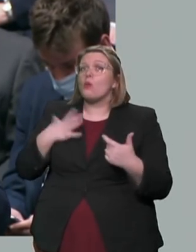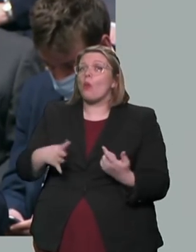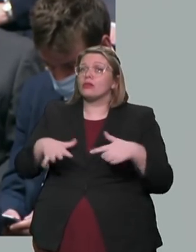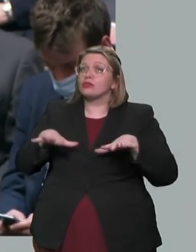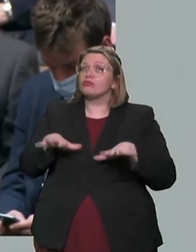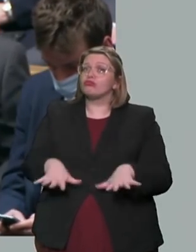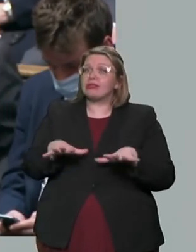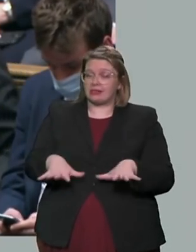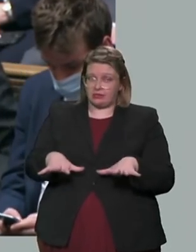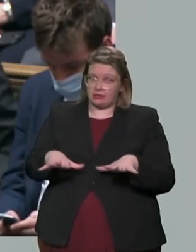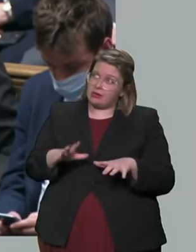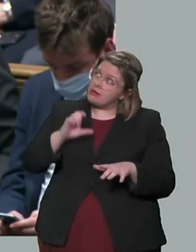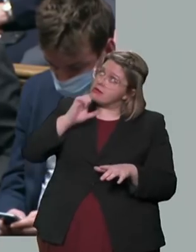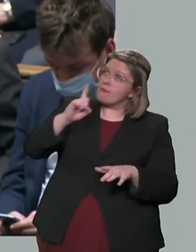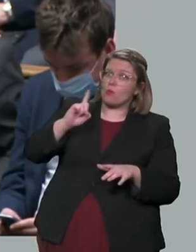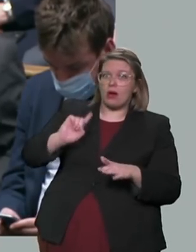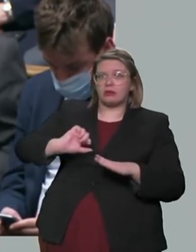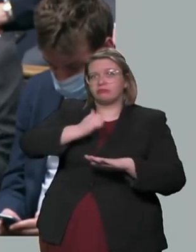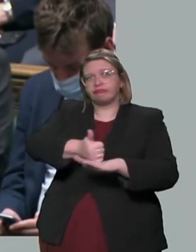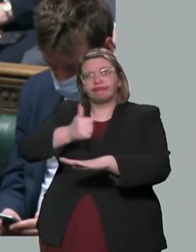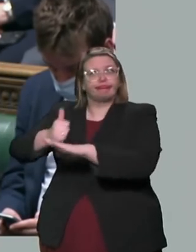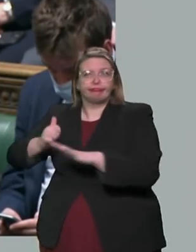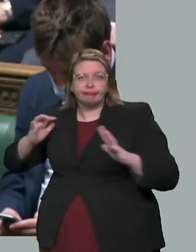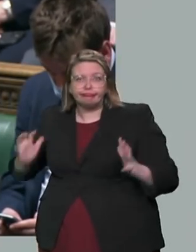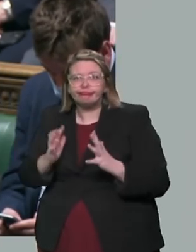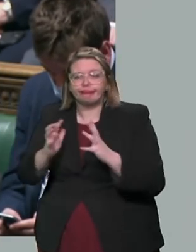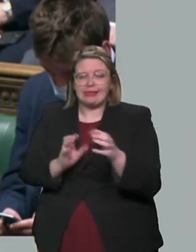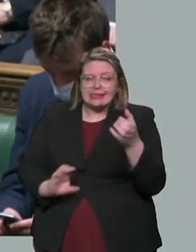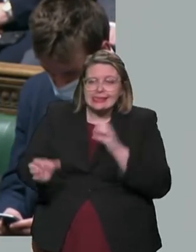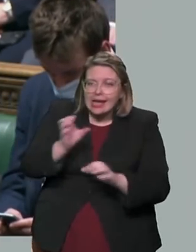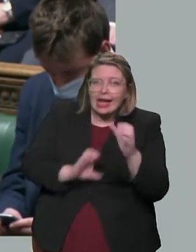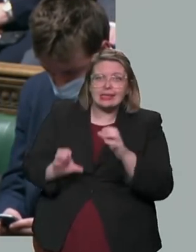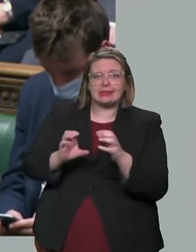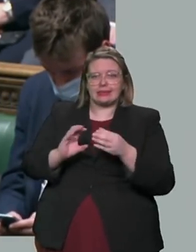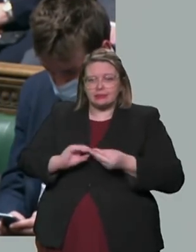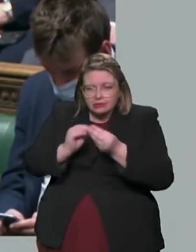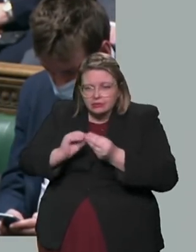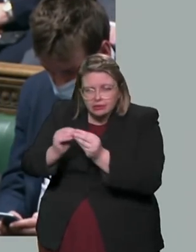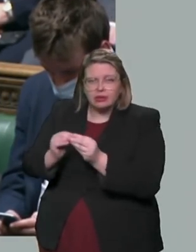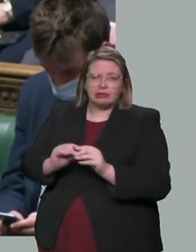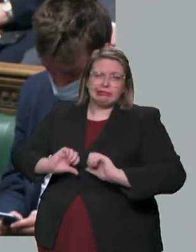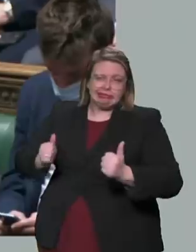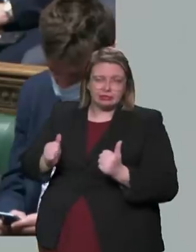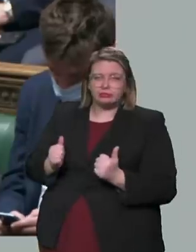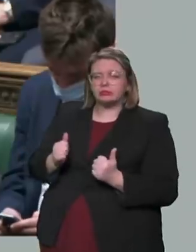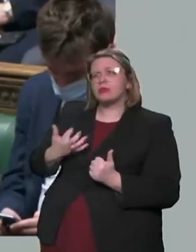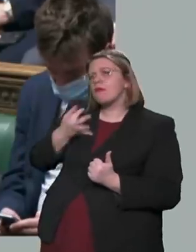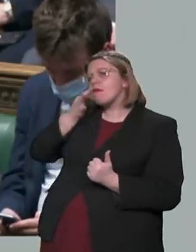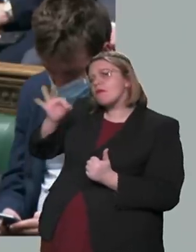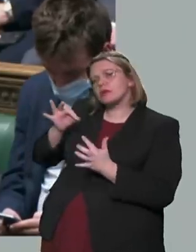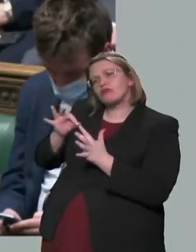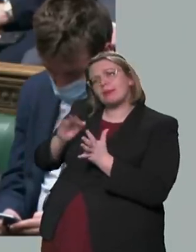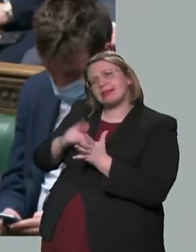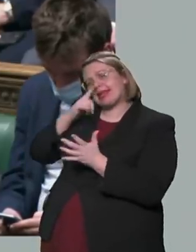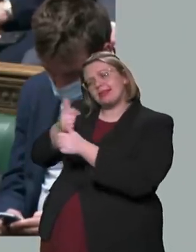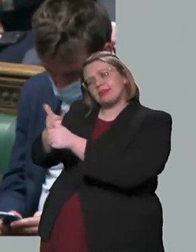to practice life sciences and to innovate is therefore welcome, as is their cluster strategy. With that in mind, would my right honourable friend back